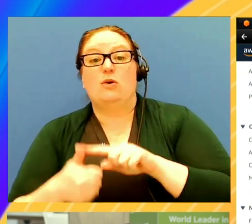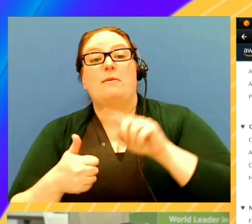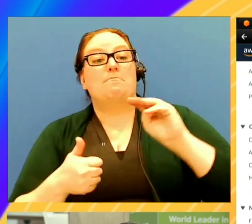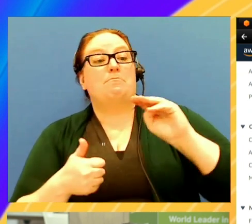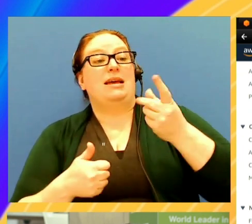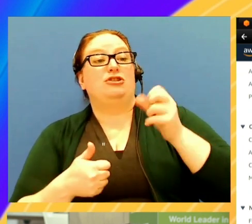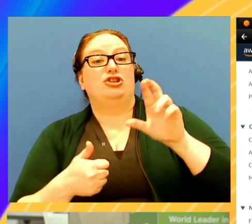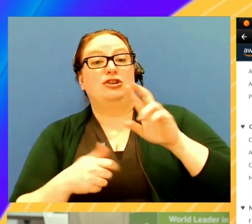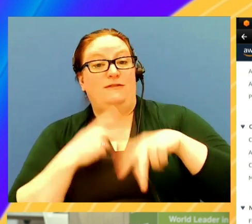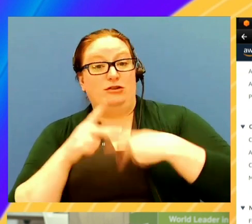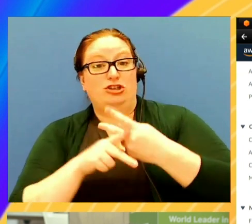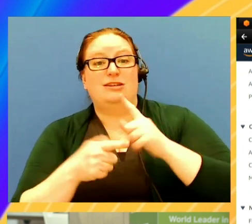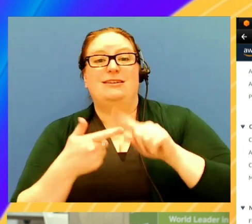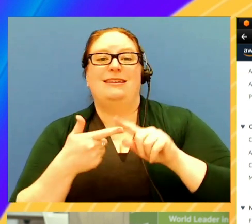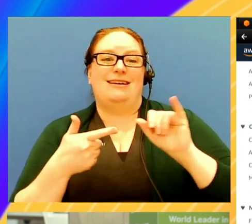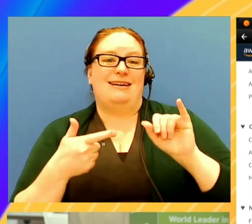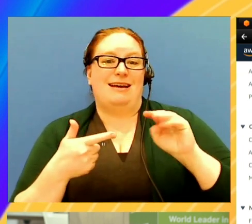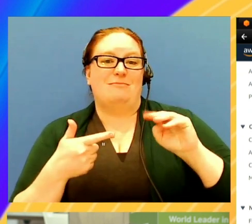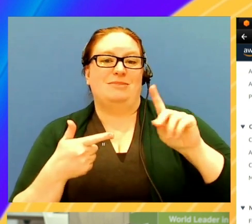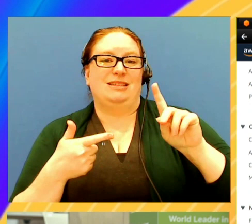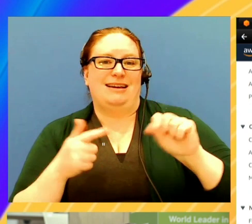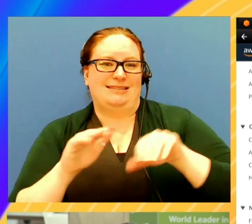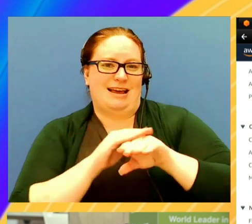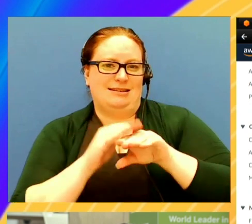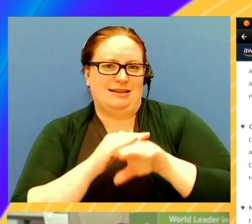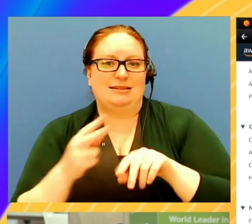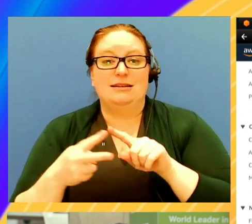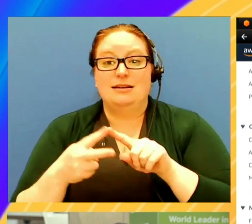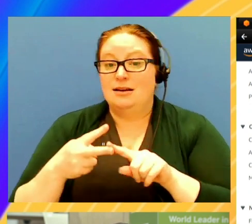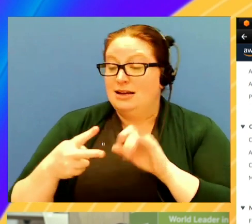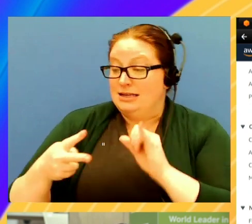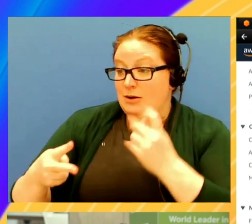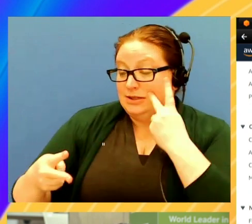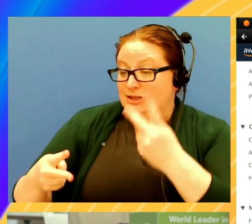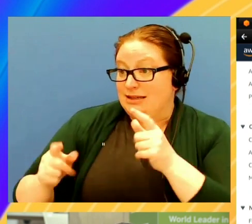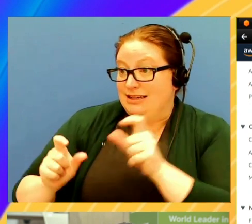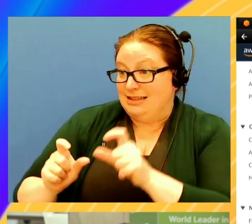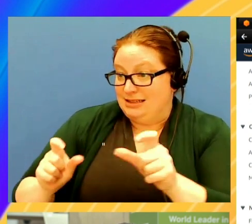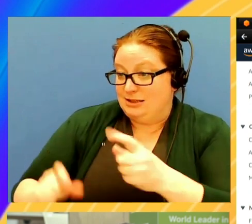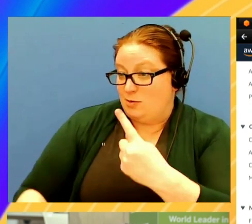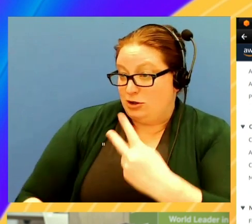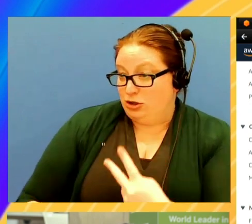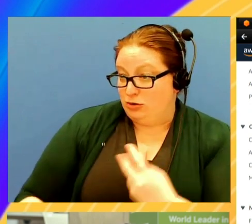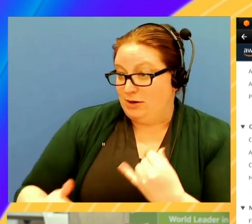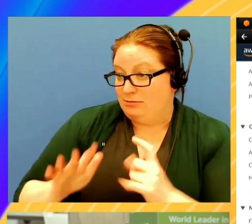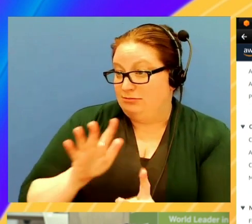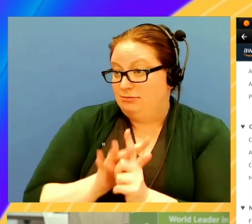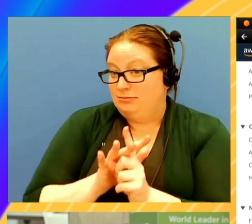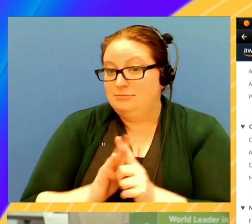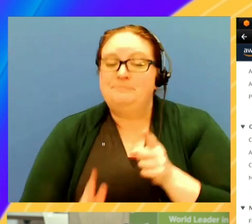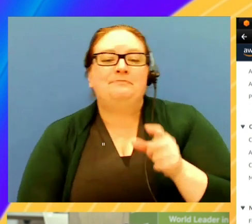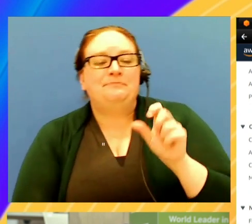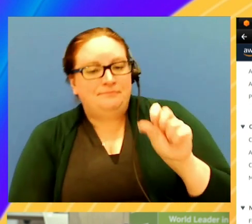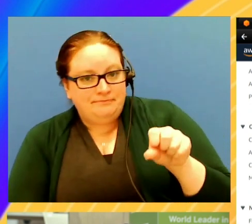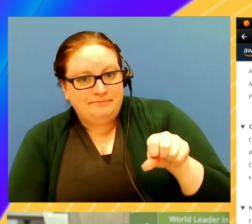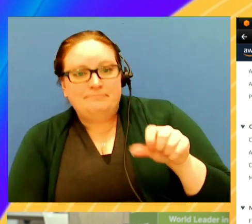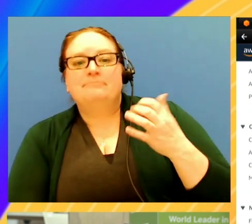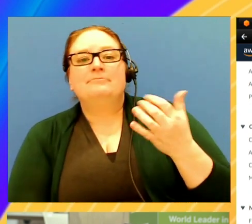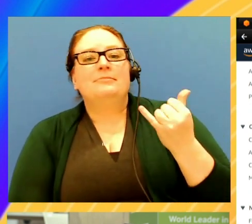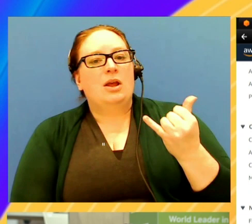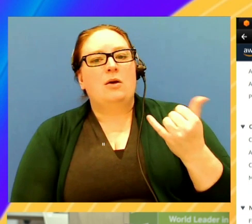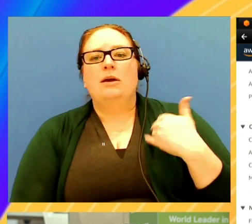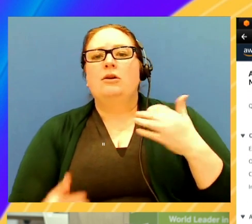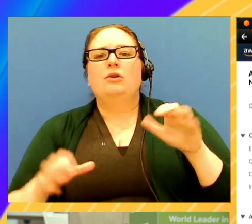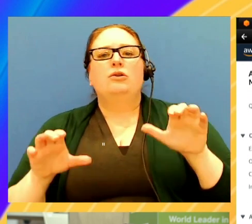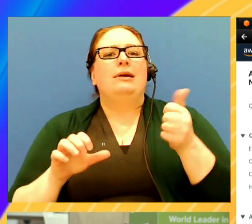see our instances 1 and 2 showed up now. Yep. So here, now I can go ahead and just perform any of those